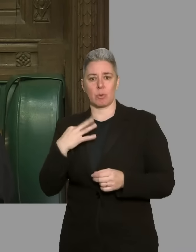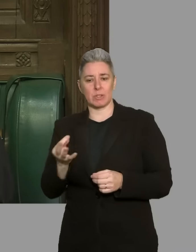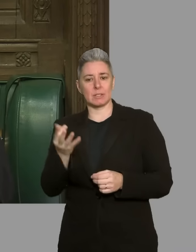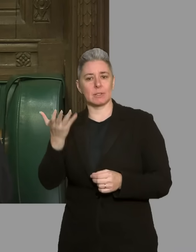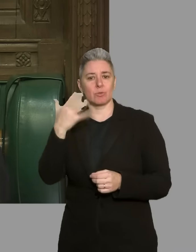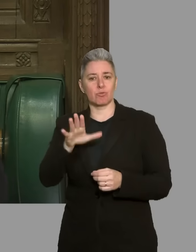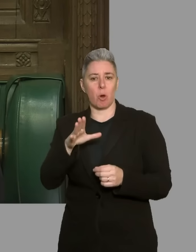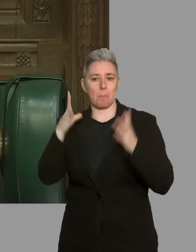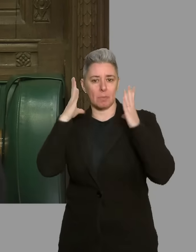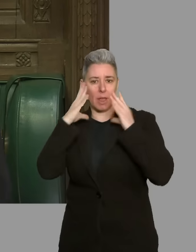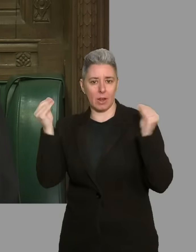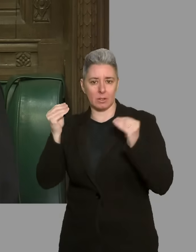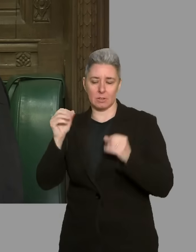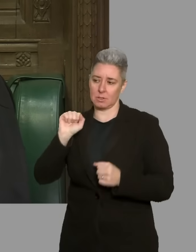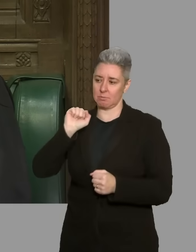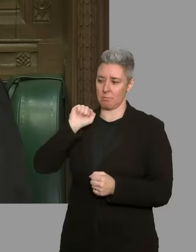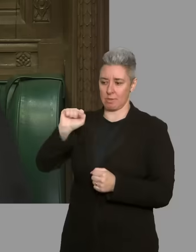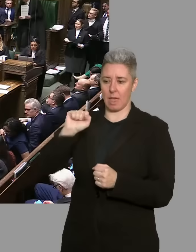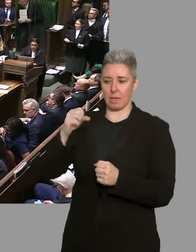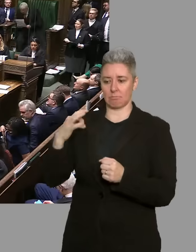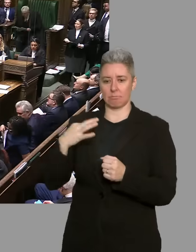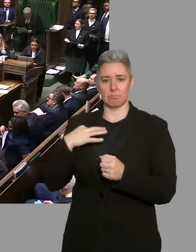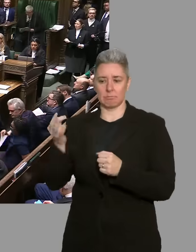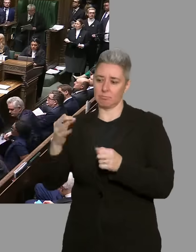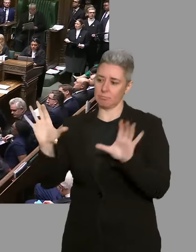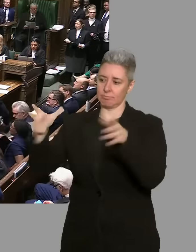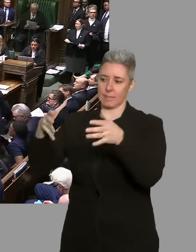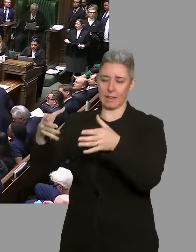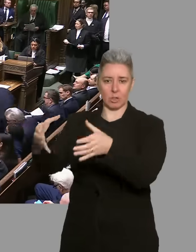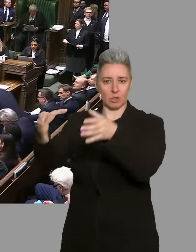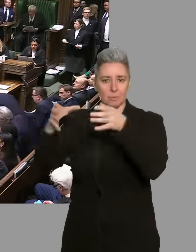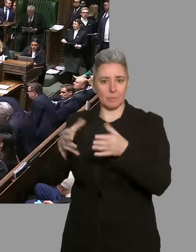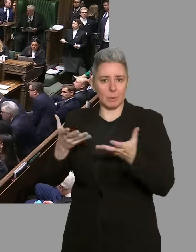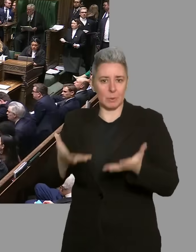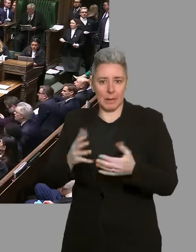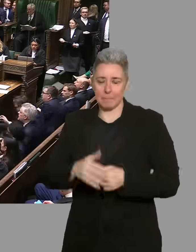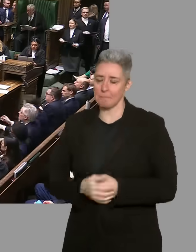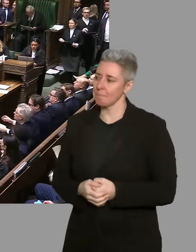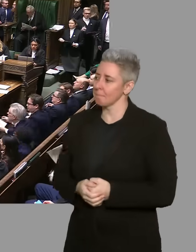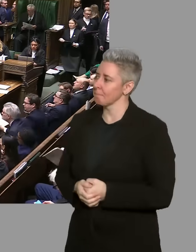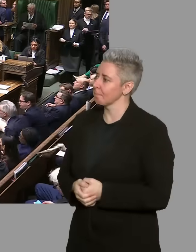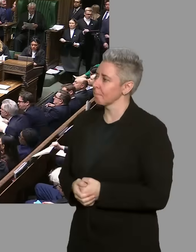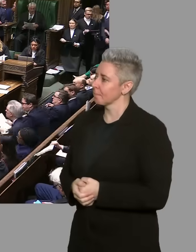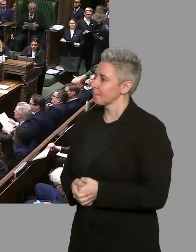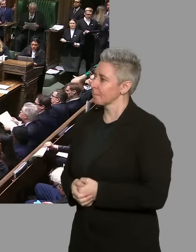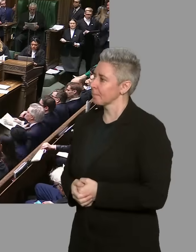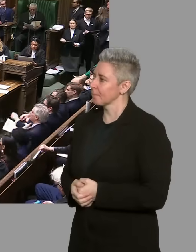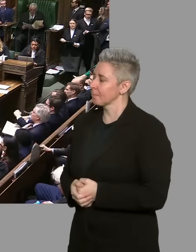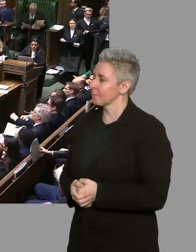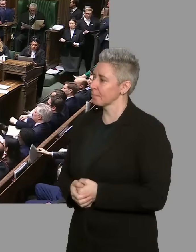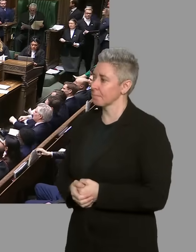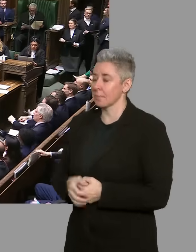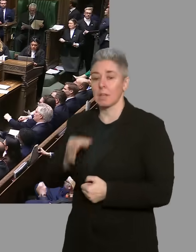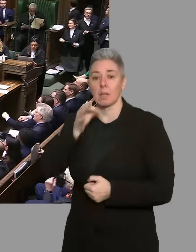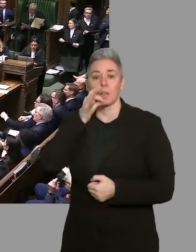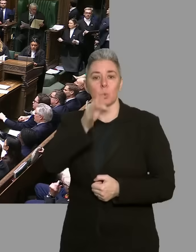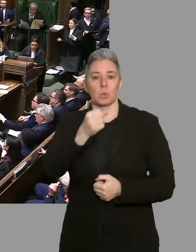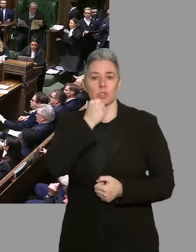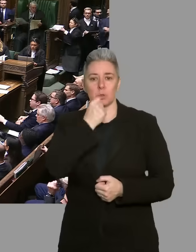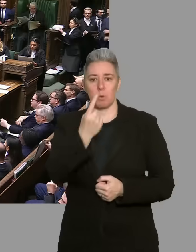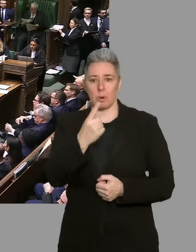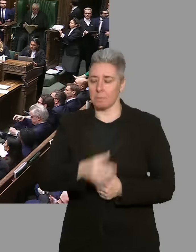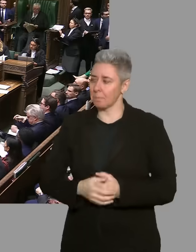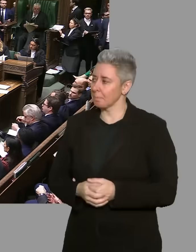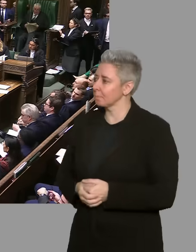today. Prime Minister's questions. Ruth Cadbury. Question number 1, Mr. Speaker. Prime Minister. Mr. Speaker, can